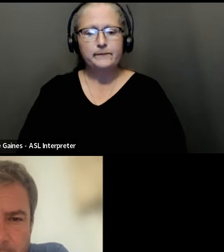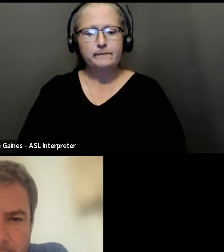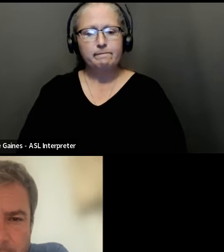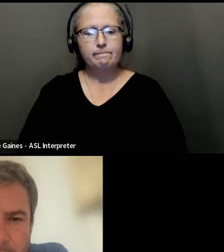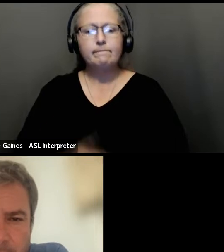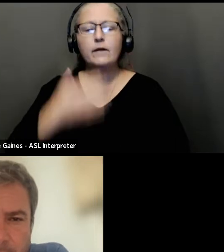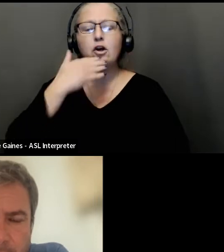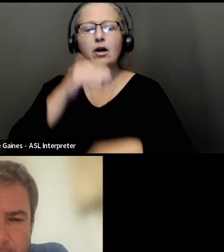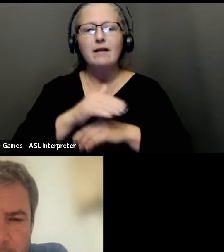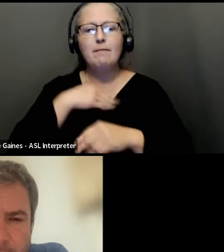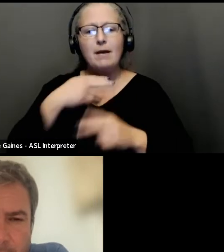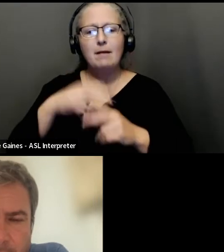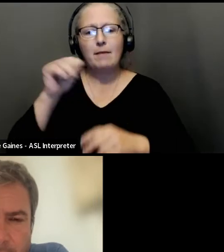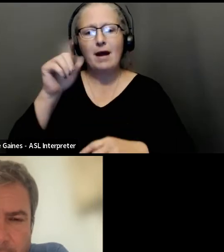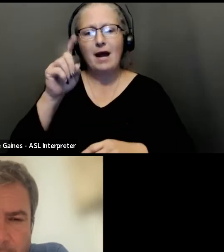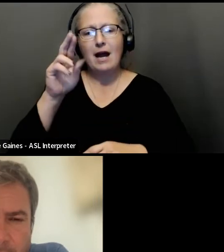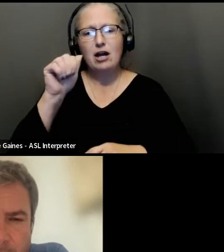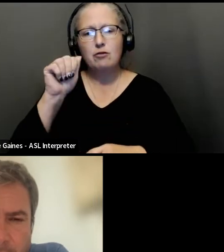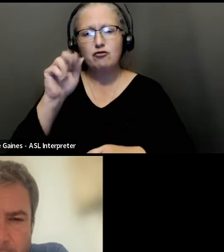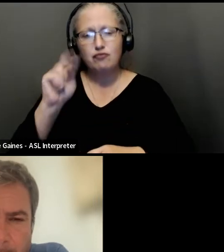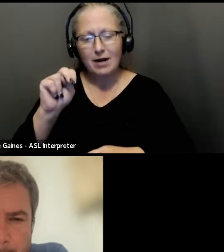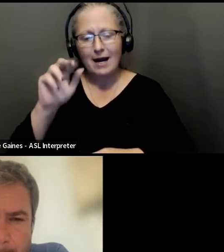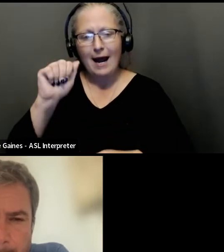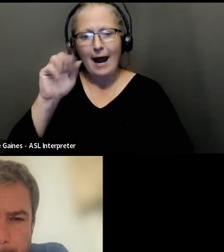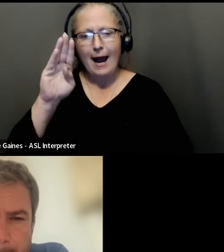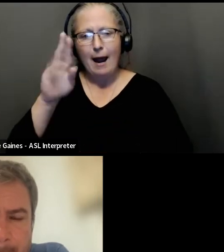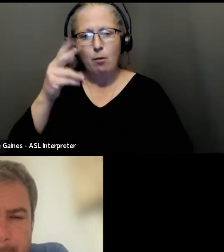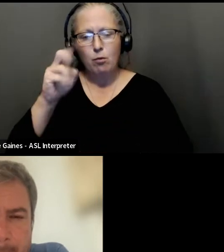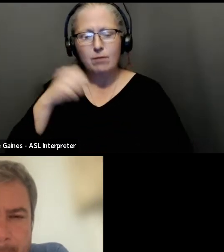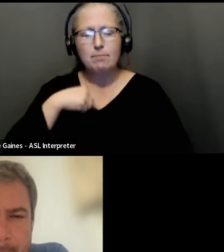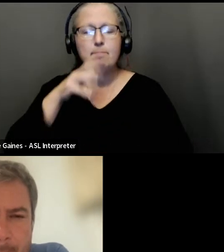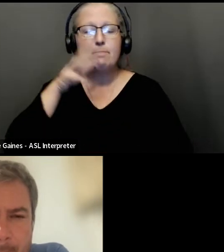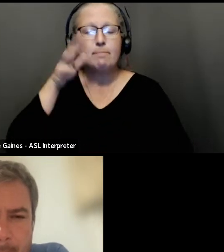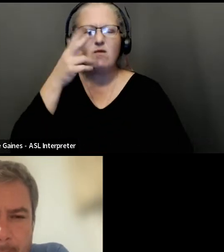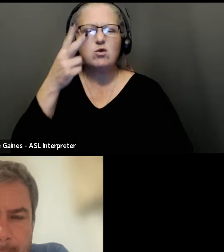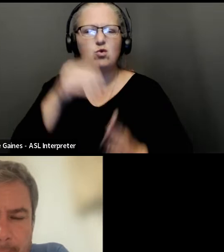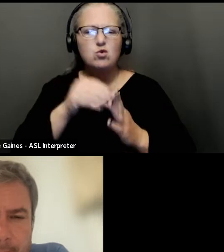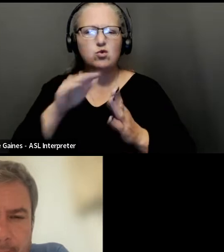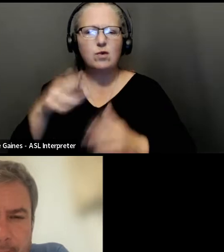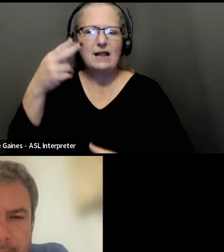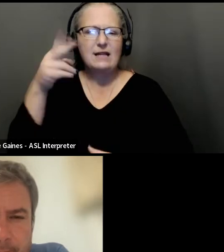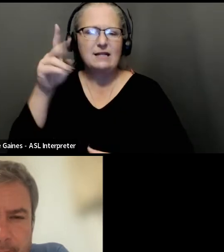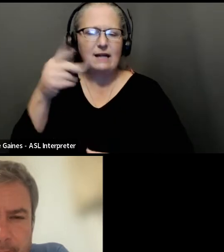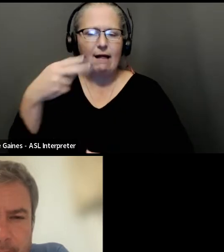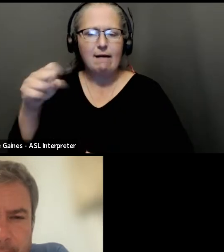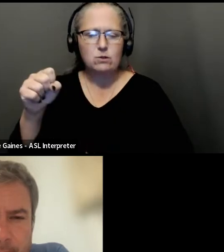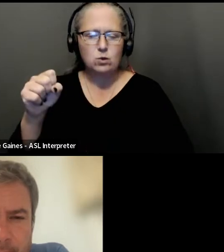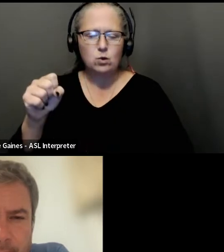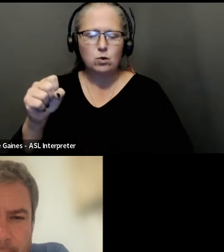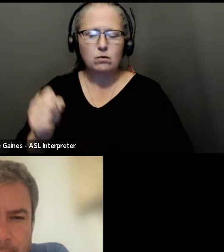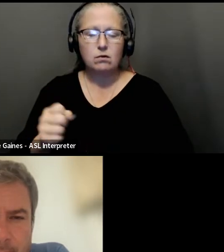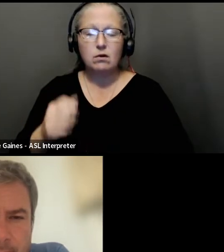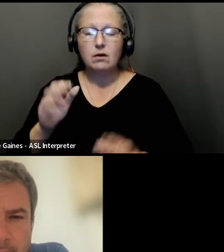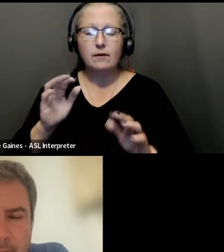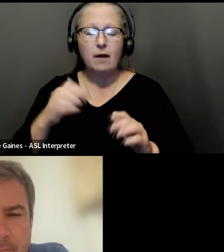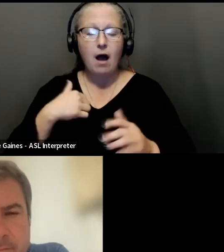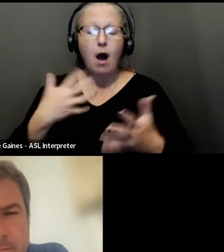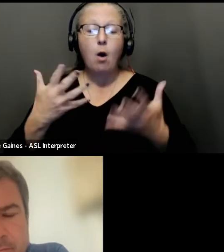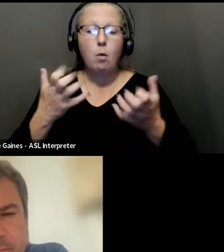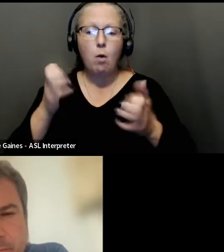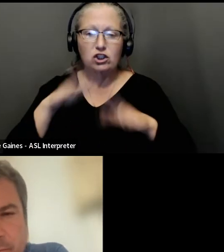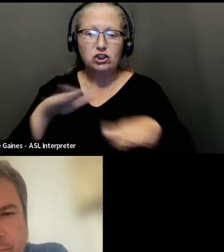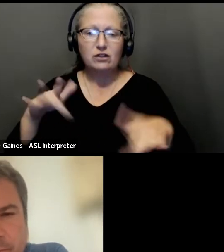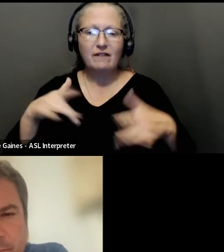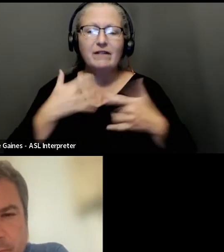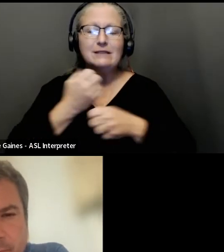Good evening. My name is Adrian Abrams, and I'm a parent of 2 students at Hillsdale High School. More than anything, I want our children